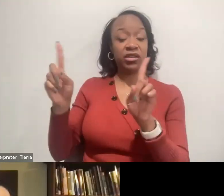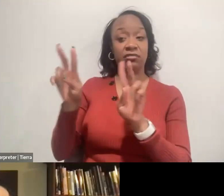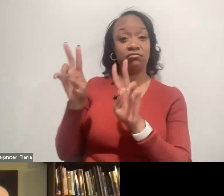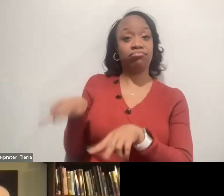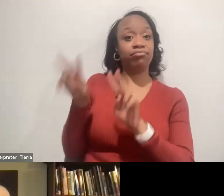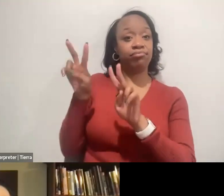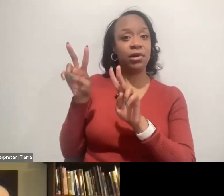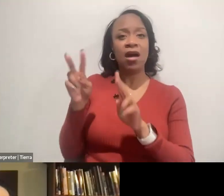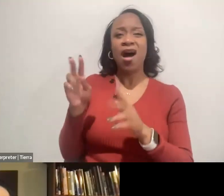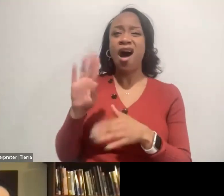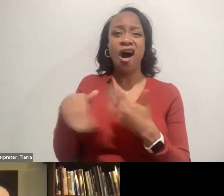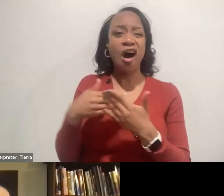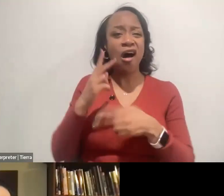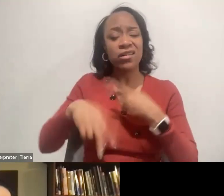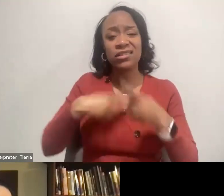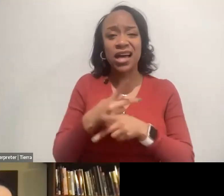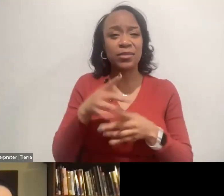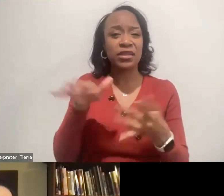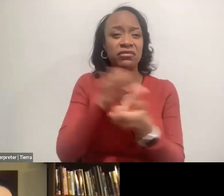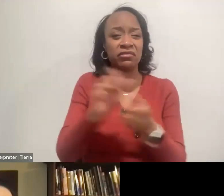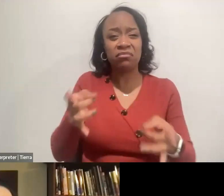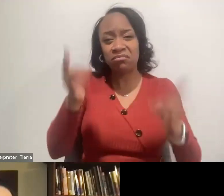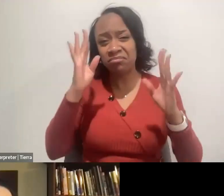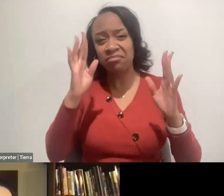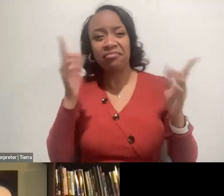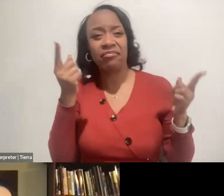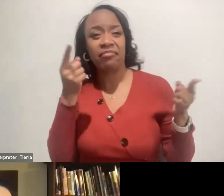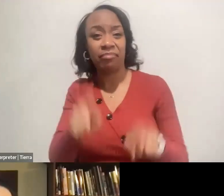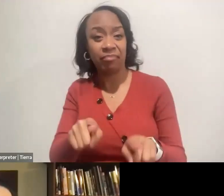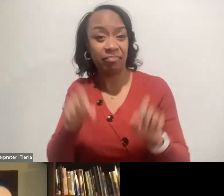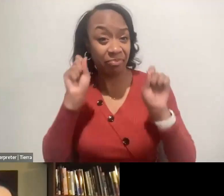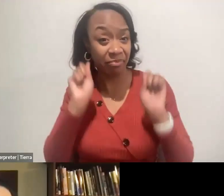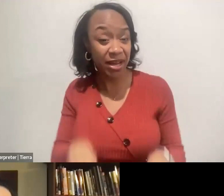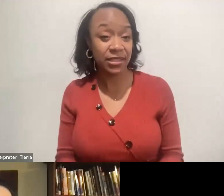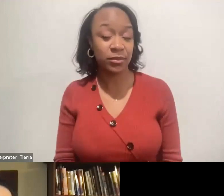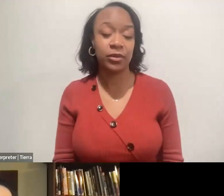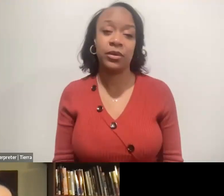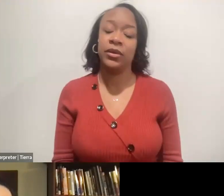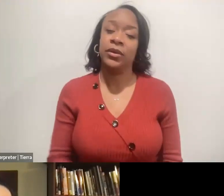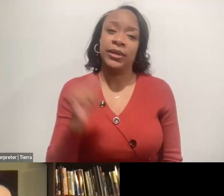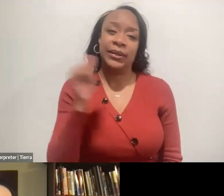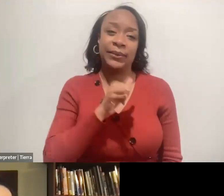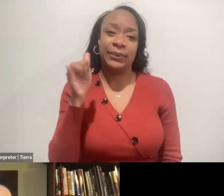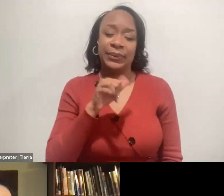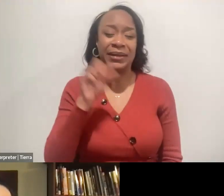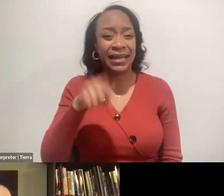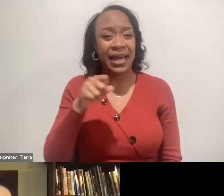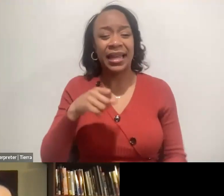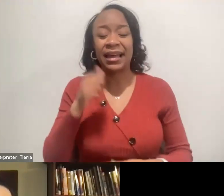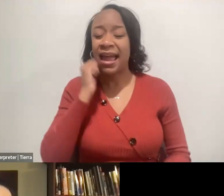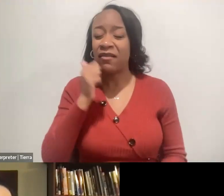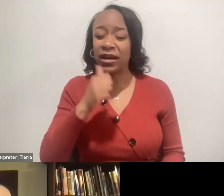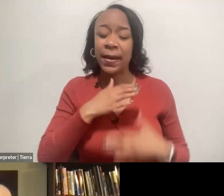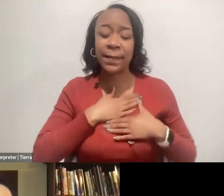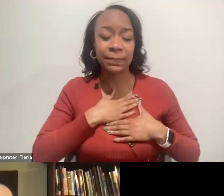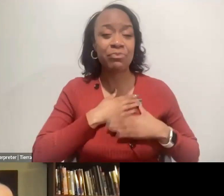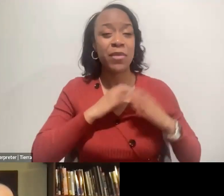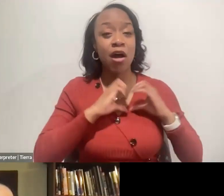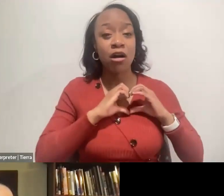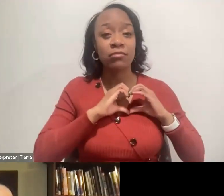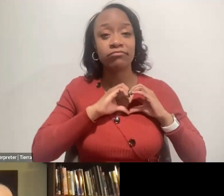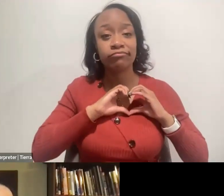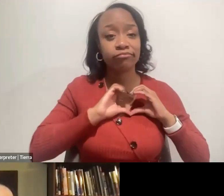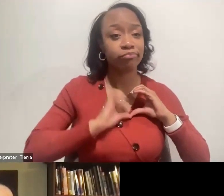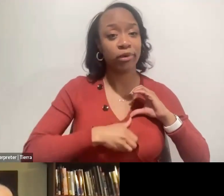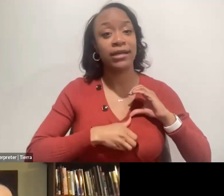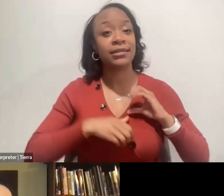possible. Mm. Yeah, they do. I mean, it's breaking my heart every day to see what's